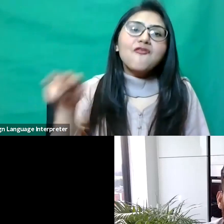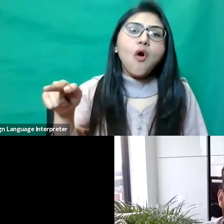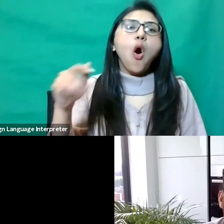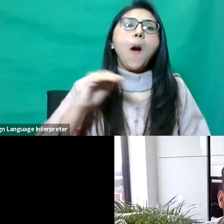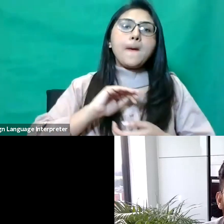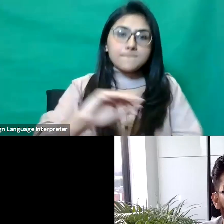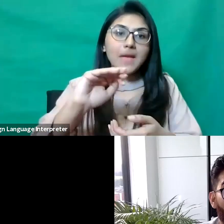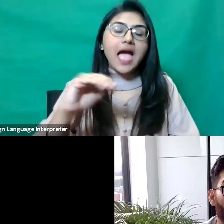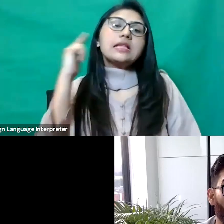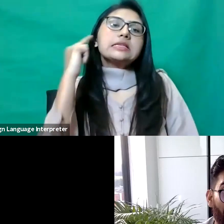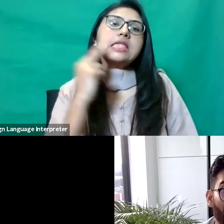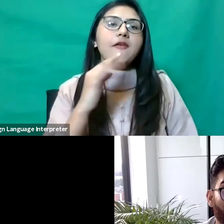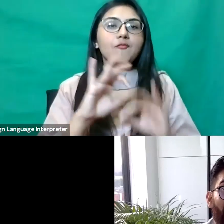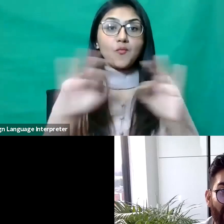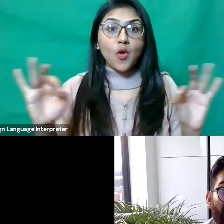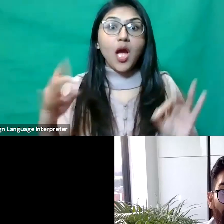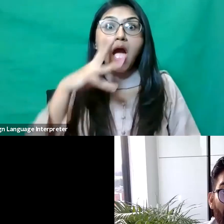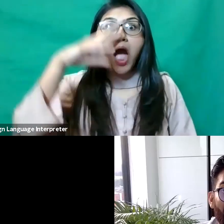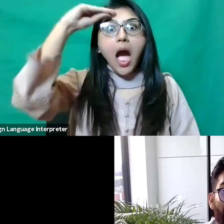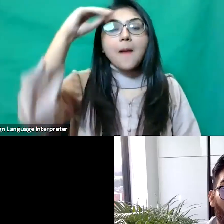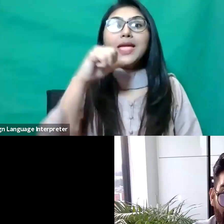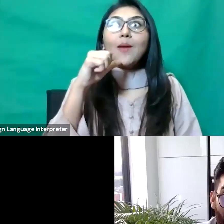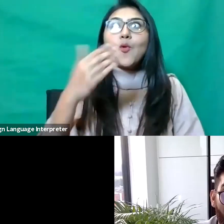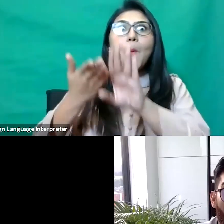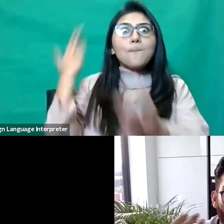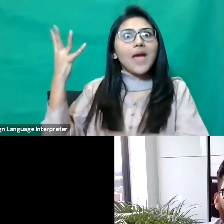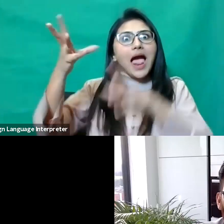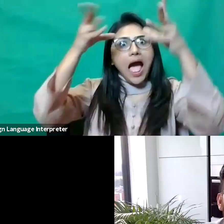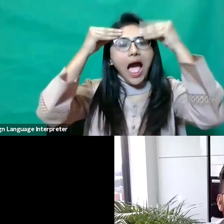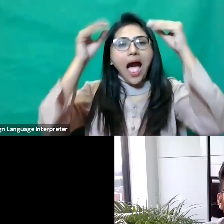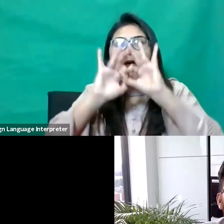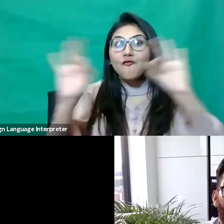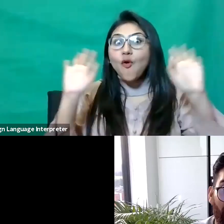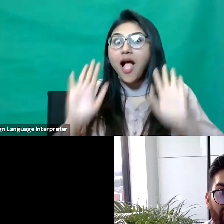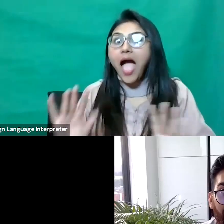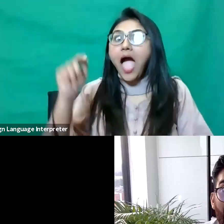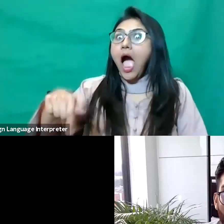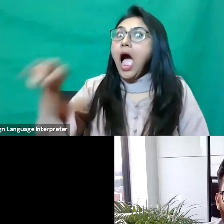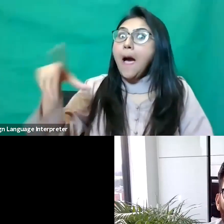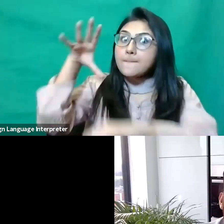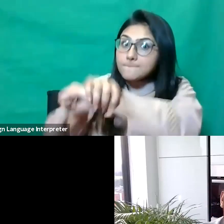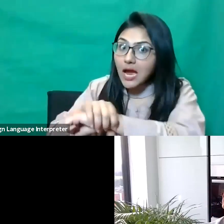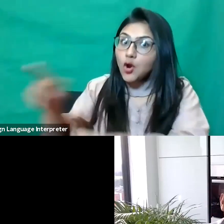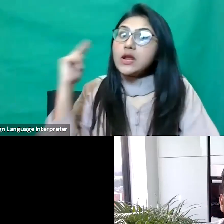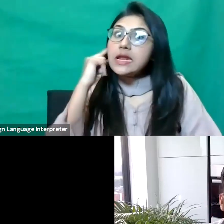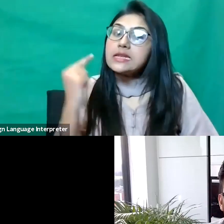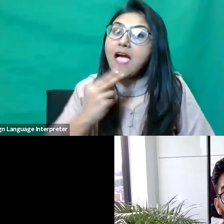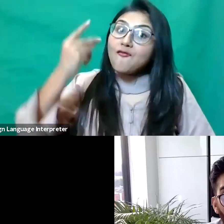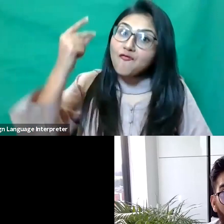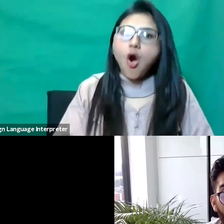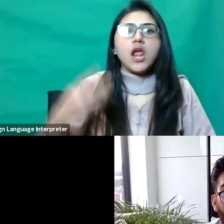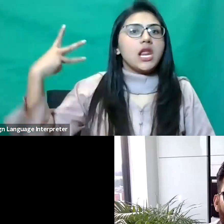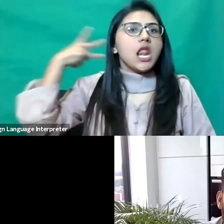born profoundly deaf. But my parents, they had experiences with me, and they know what to do with my youngest brother. So they decided